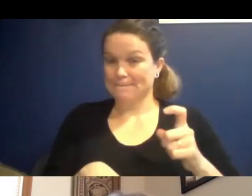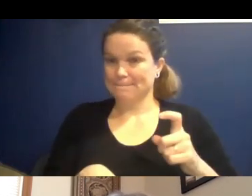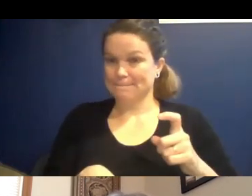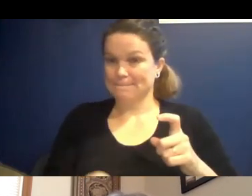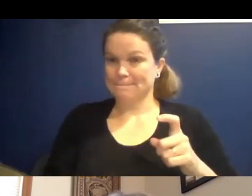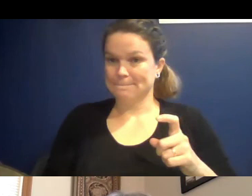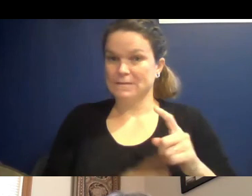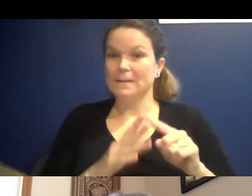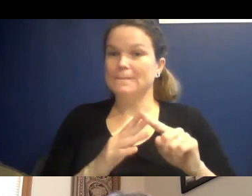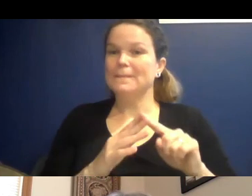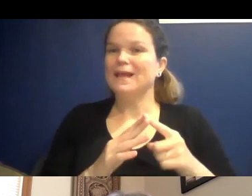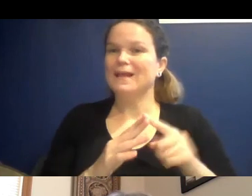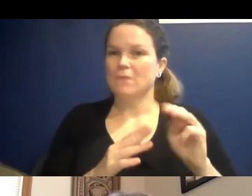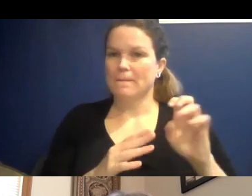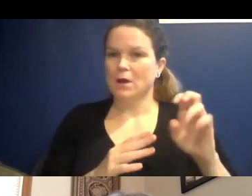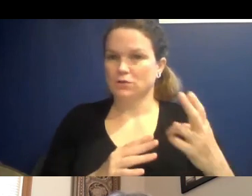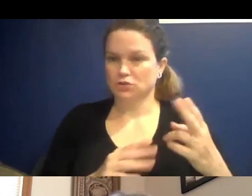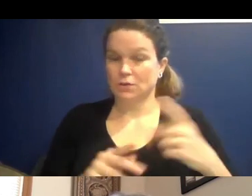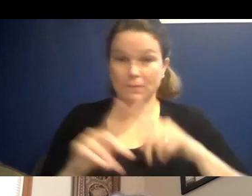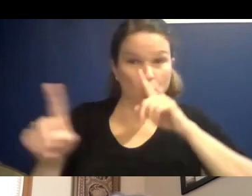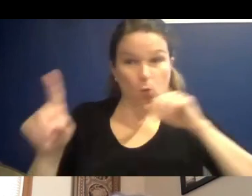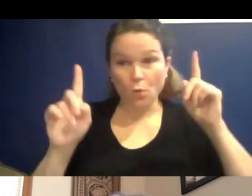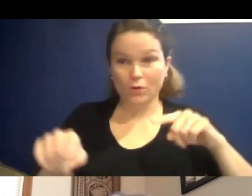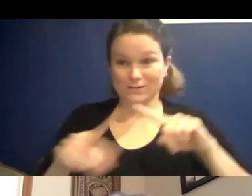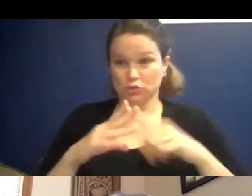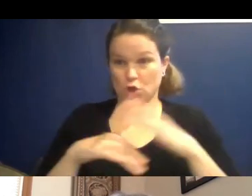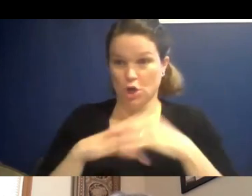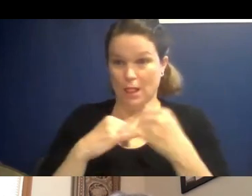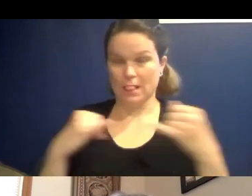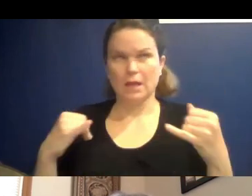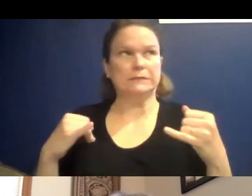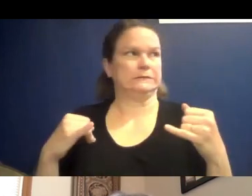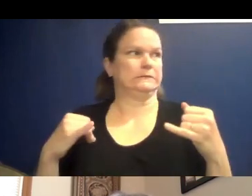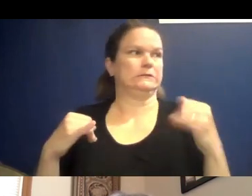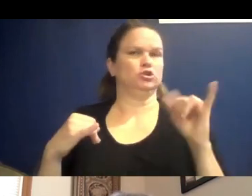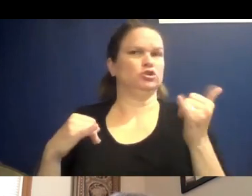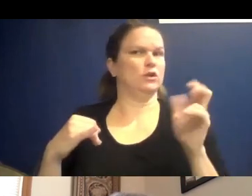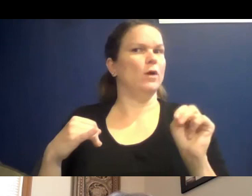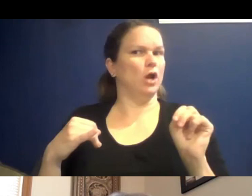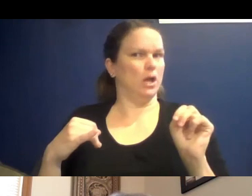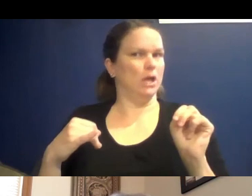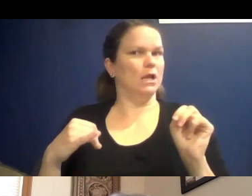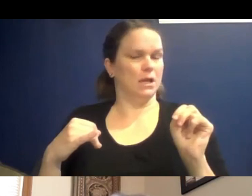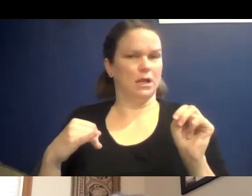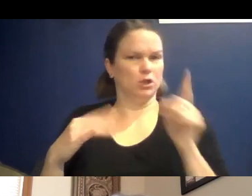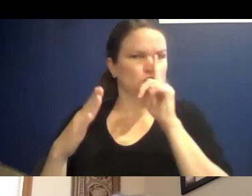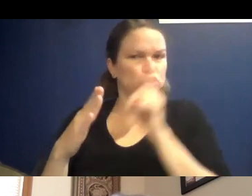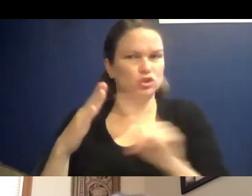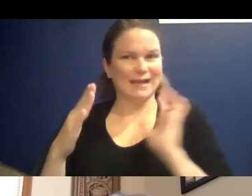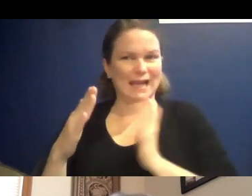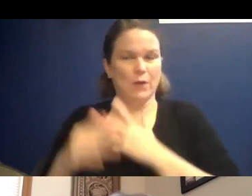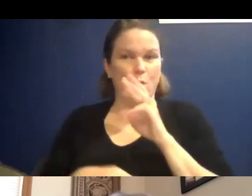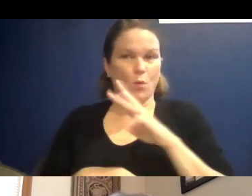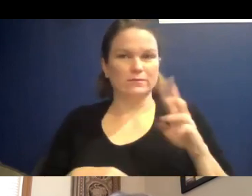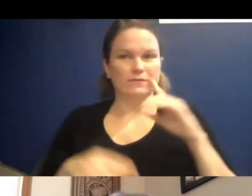the beginning of March. However, orders start online, I believe, in January. So you can check our website for